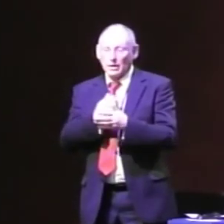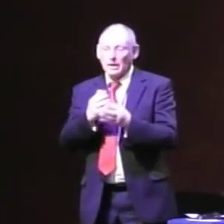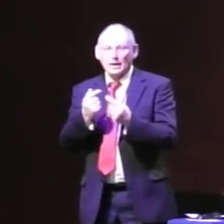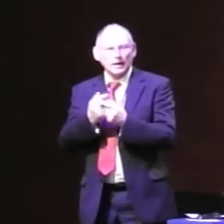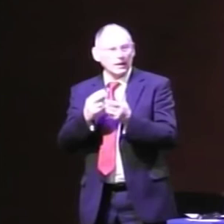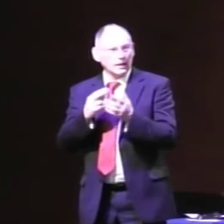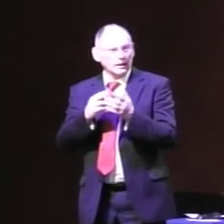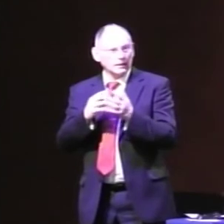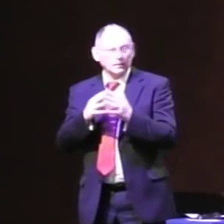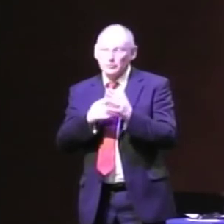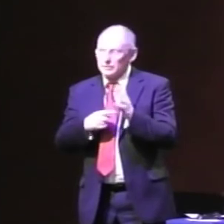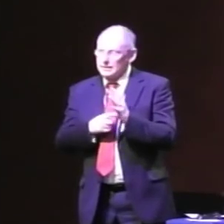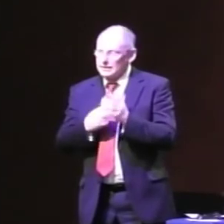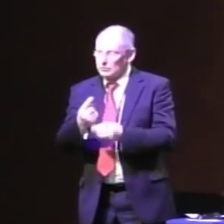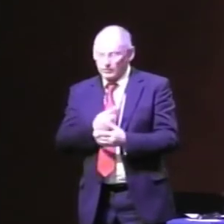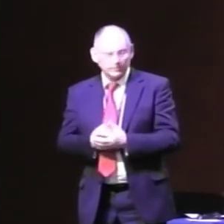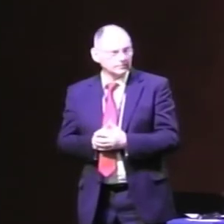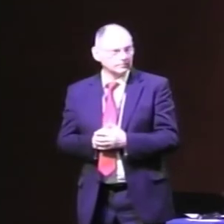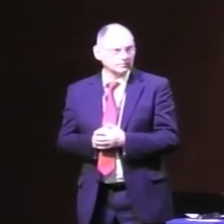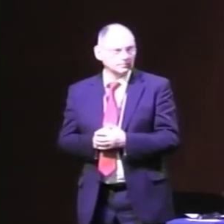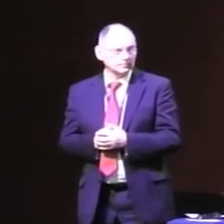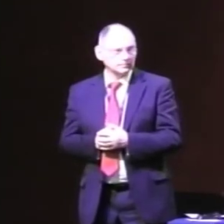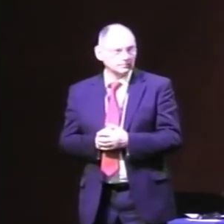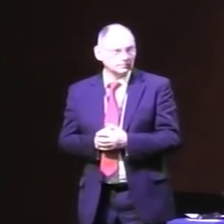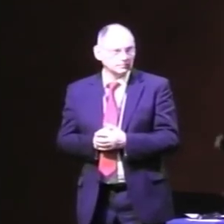NASUWT to move. Well done.